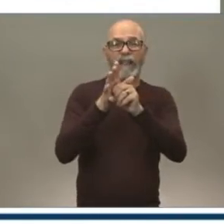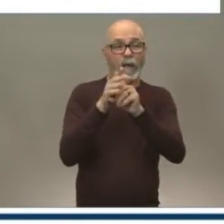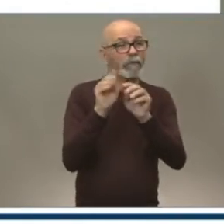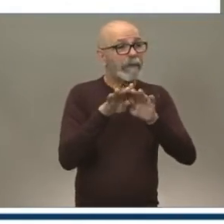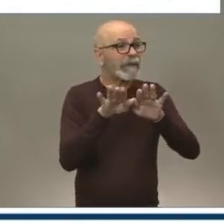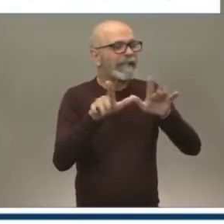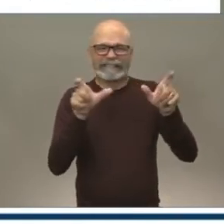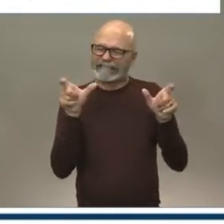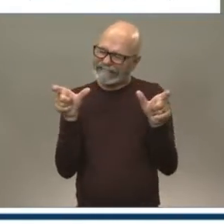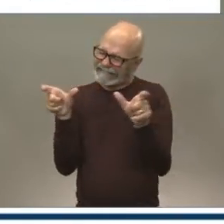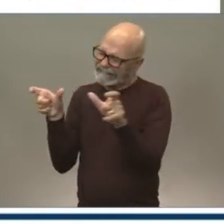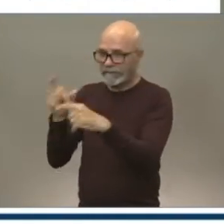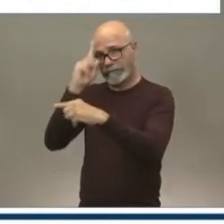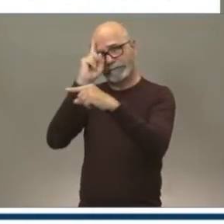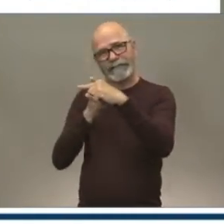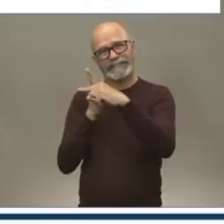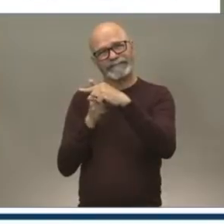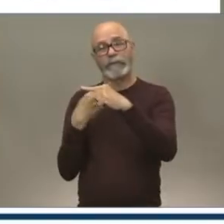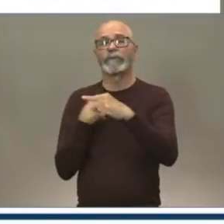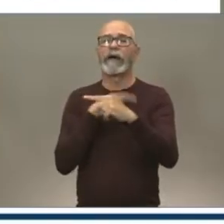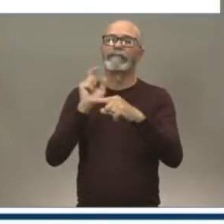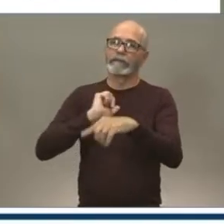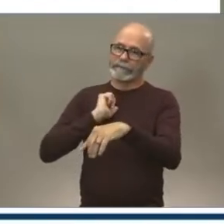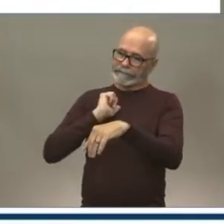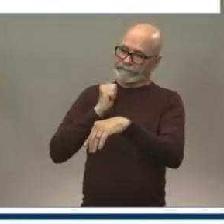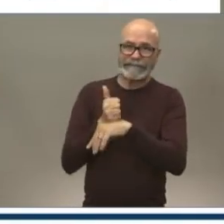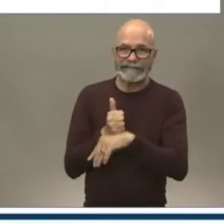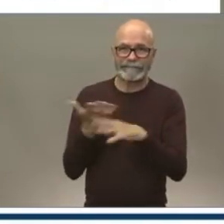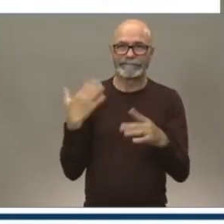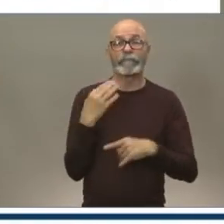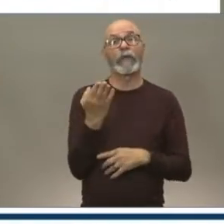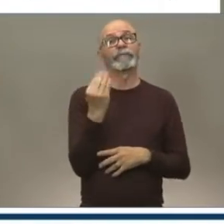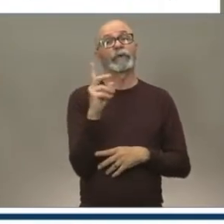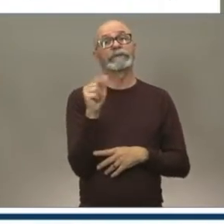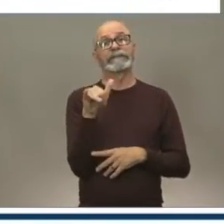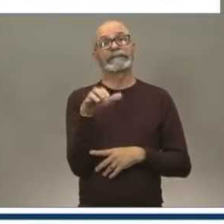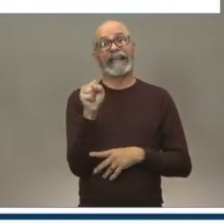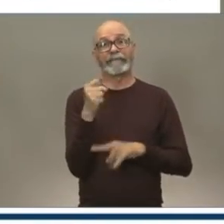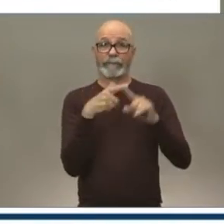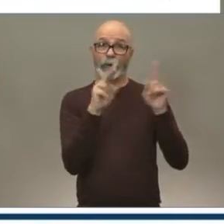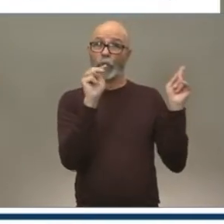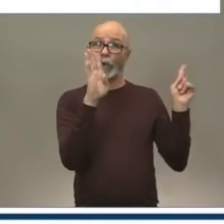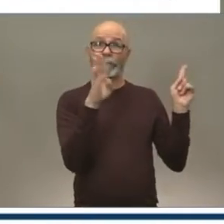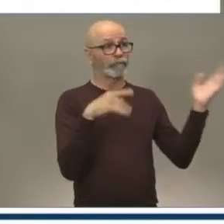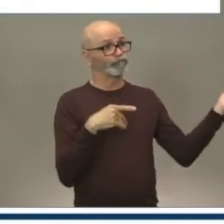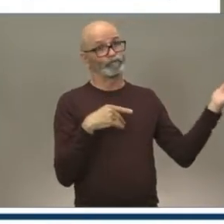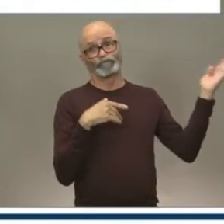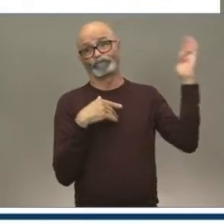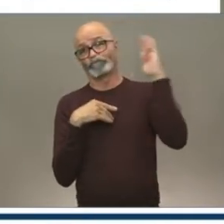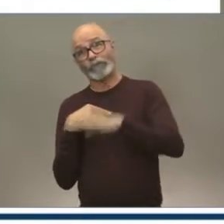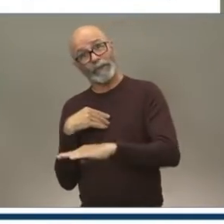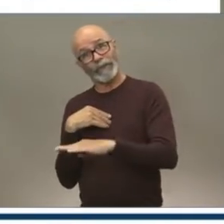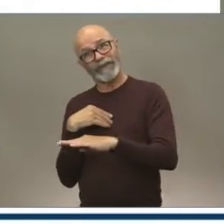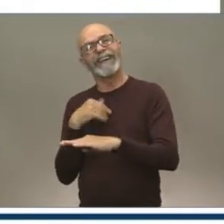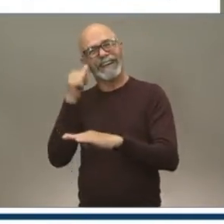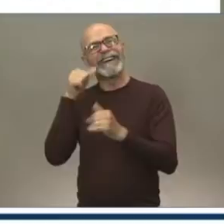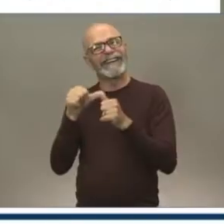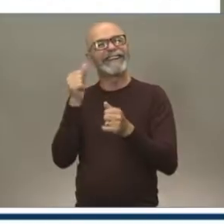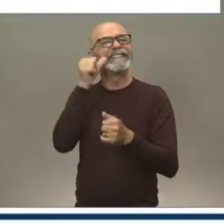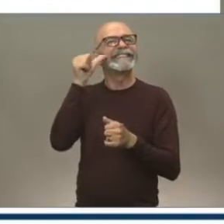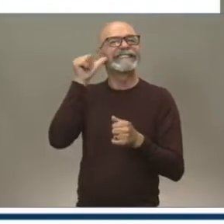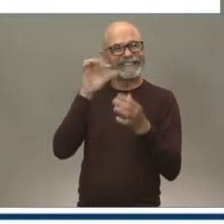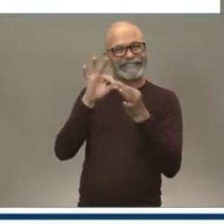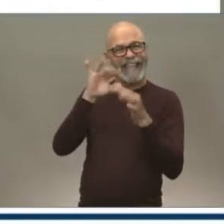we reestablished the 14-day quarantine for anyone entering Nova Scotia from New Brunswick as of 8 a.m. yesterday. And I know